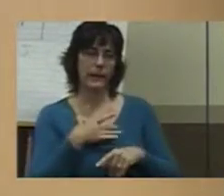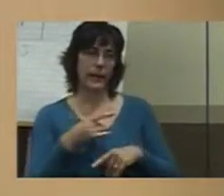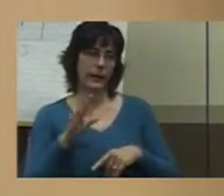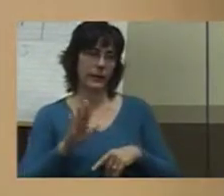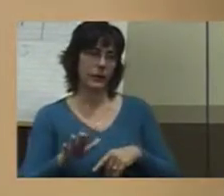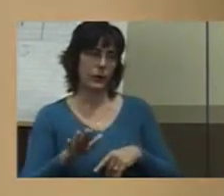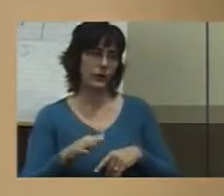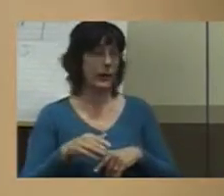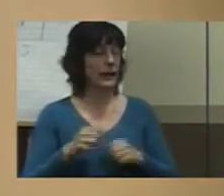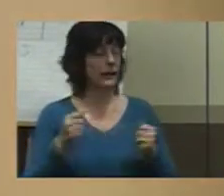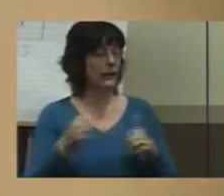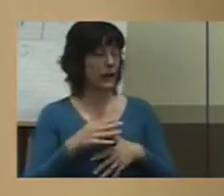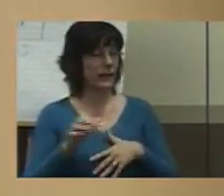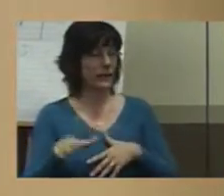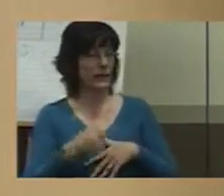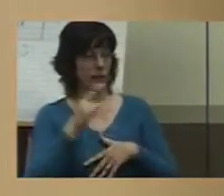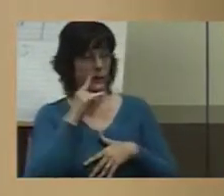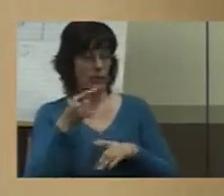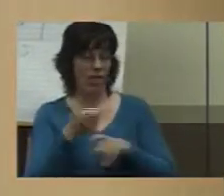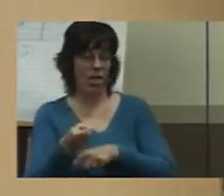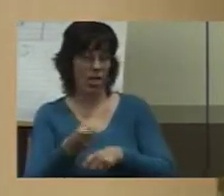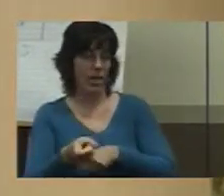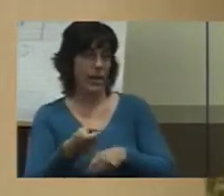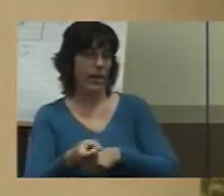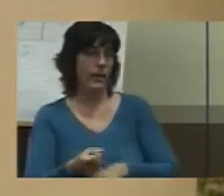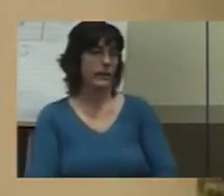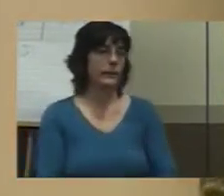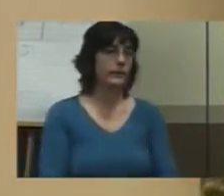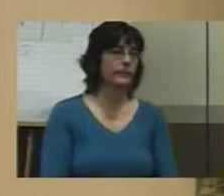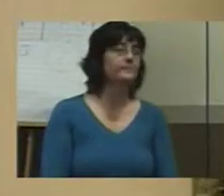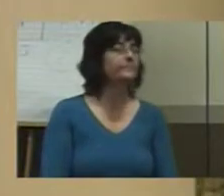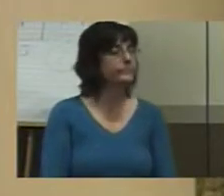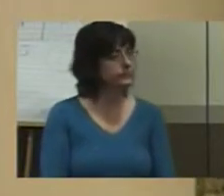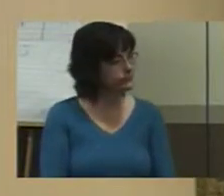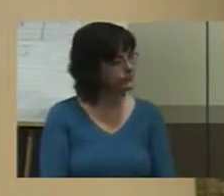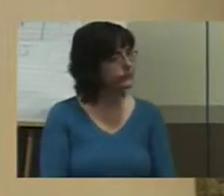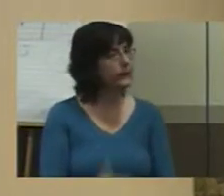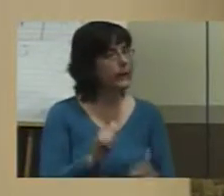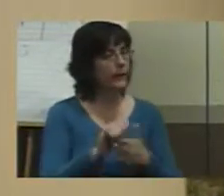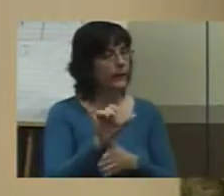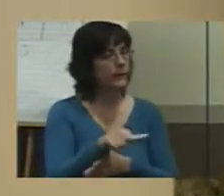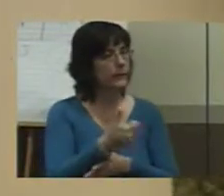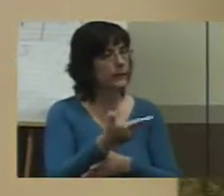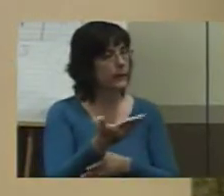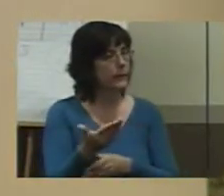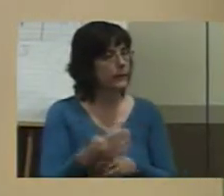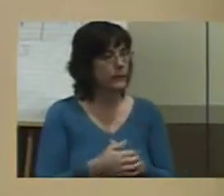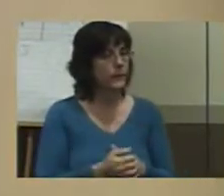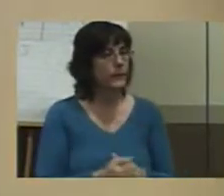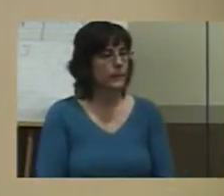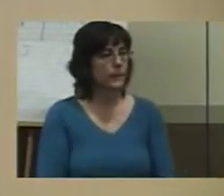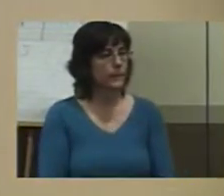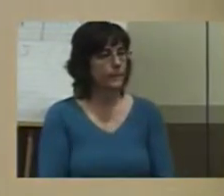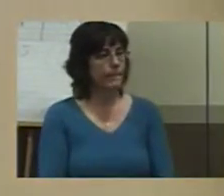her and fear that they're going to make fun of her. Okay, so that's another variable.